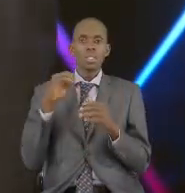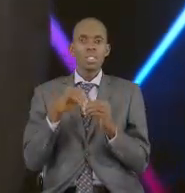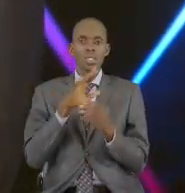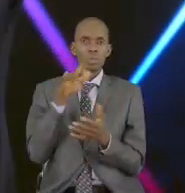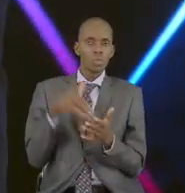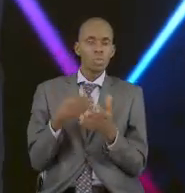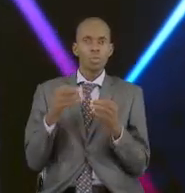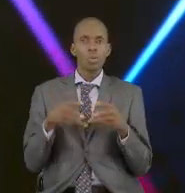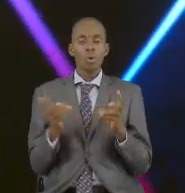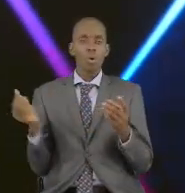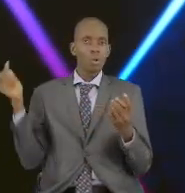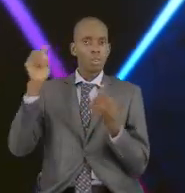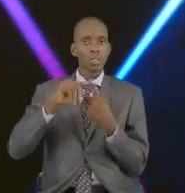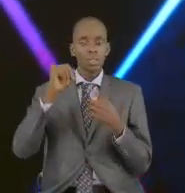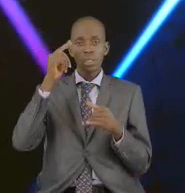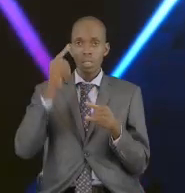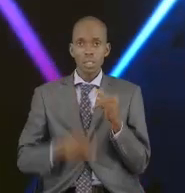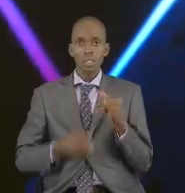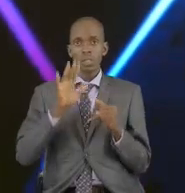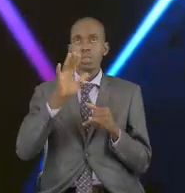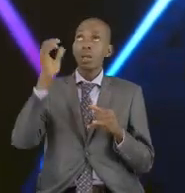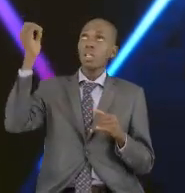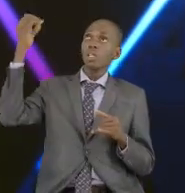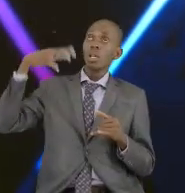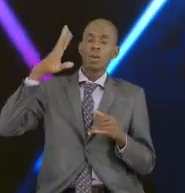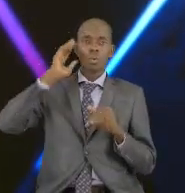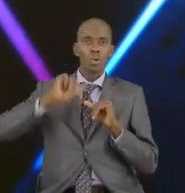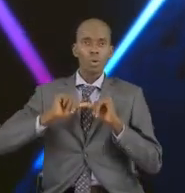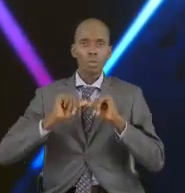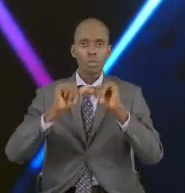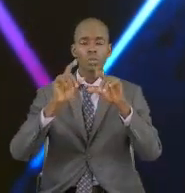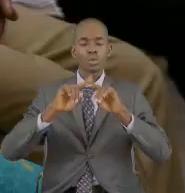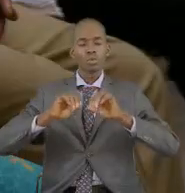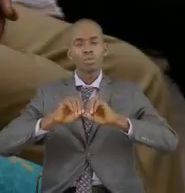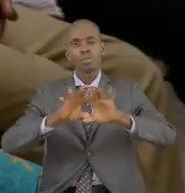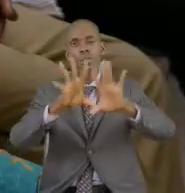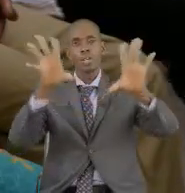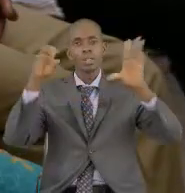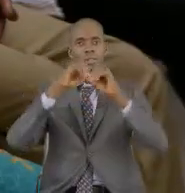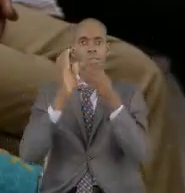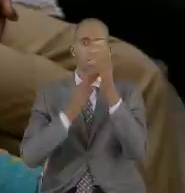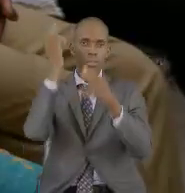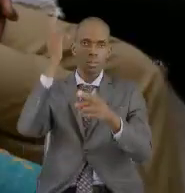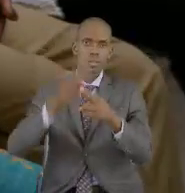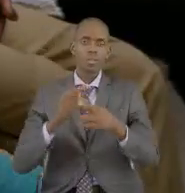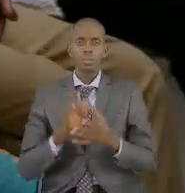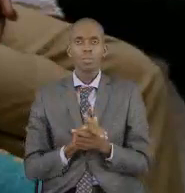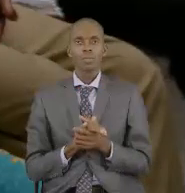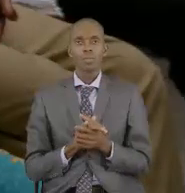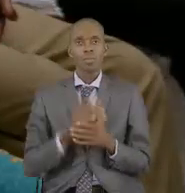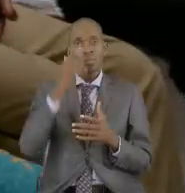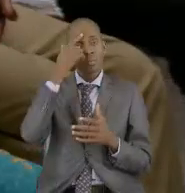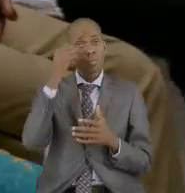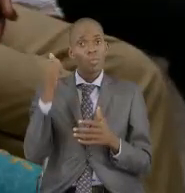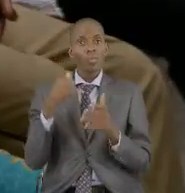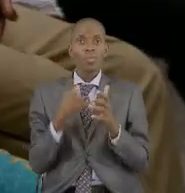the end. Your light will keep on shining in Jesus' name. Because it